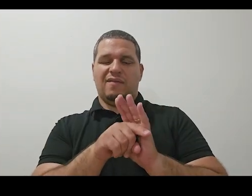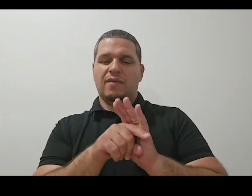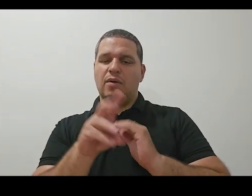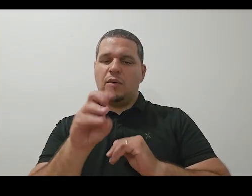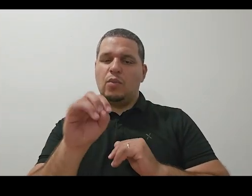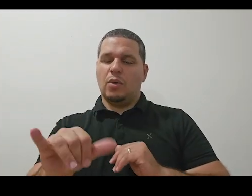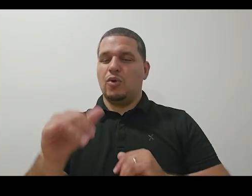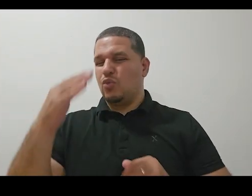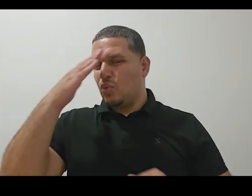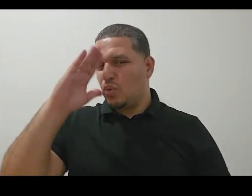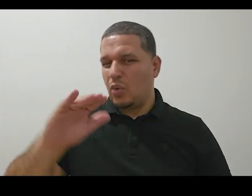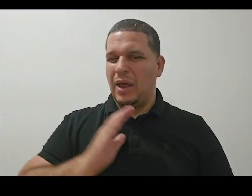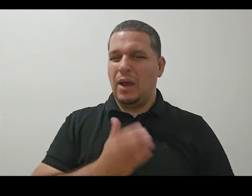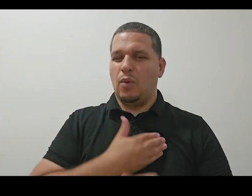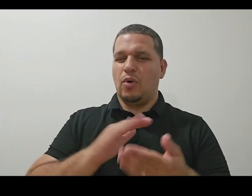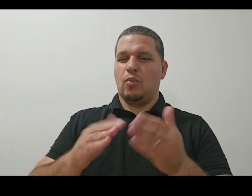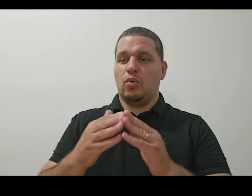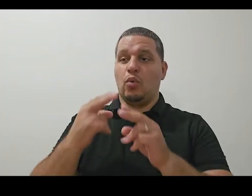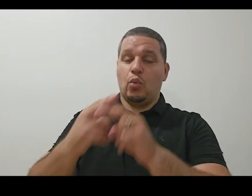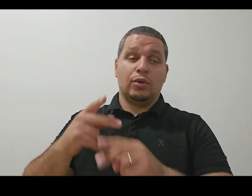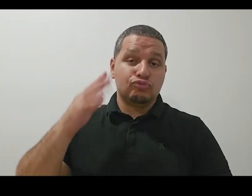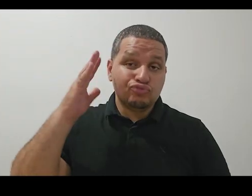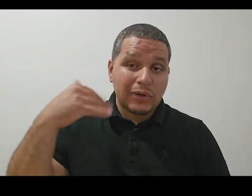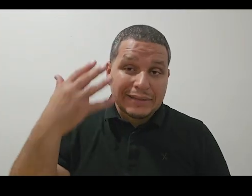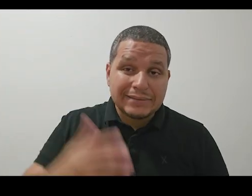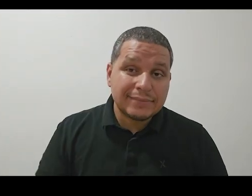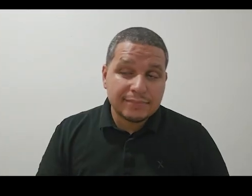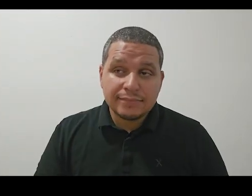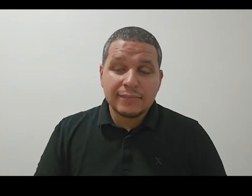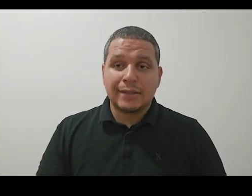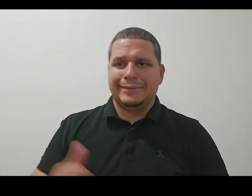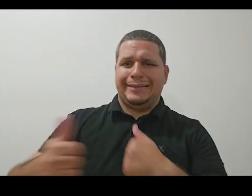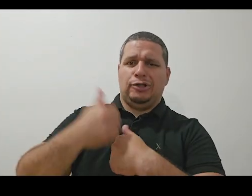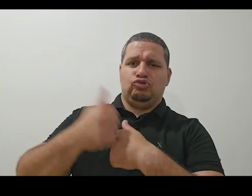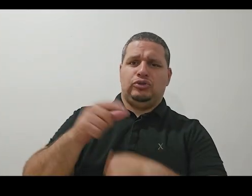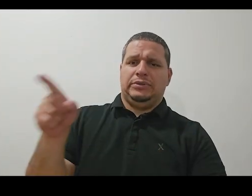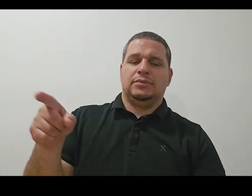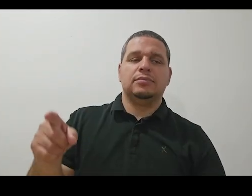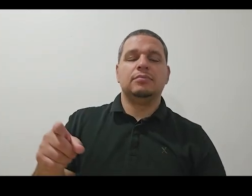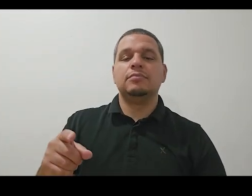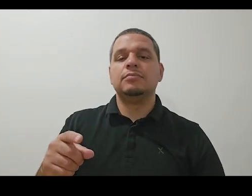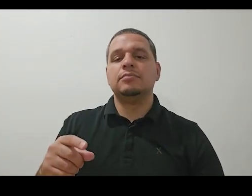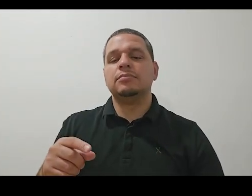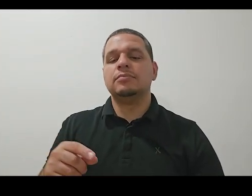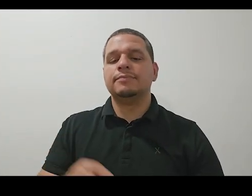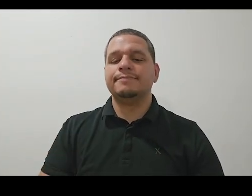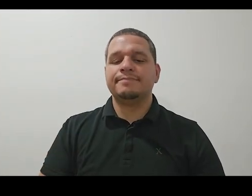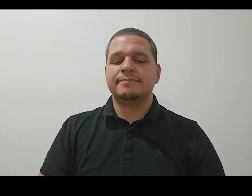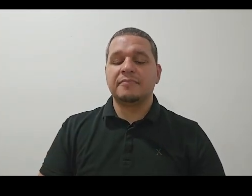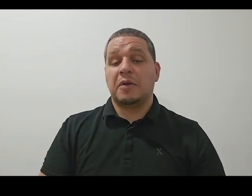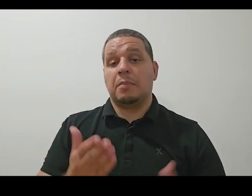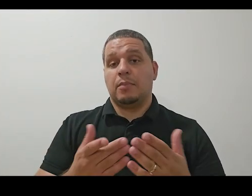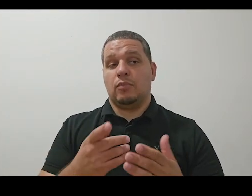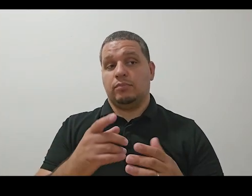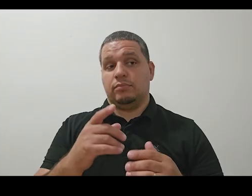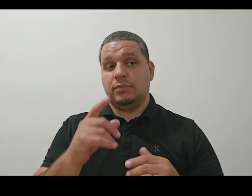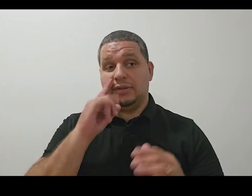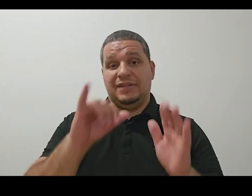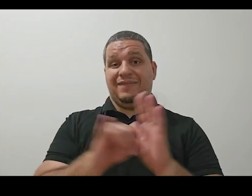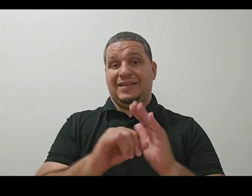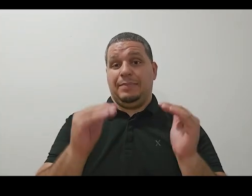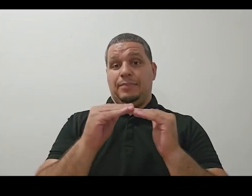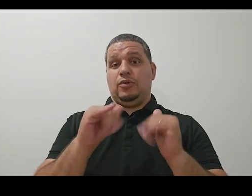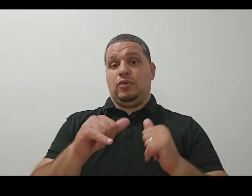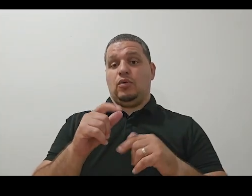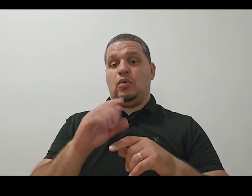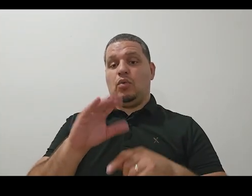derogatory fashion. So we know, like in our community, they call us crazy and the whole dangerous, well, most of the peer community. I'm not sure if people